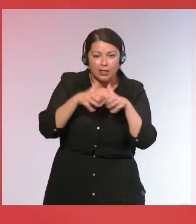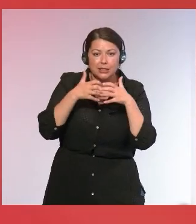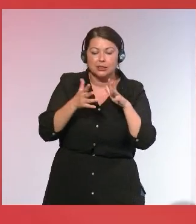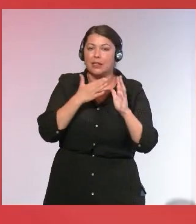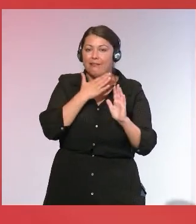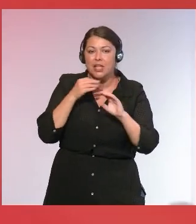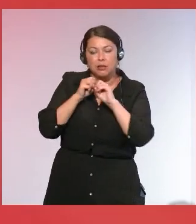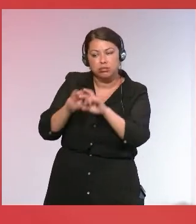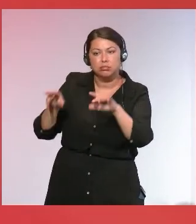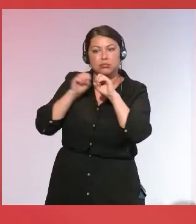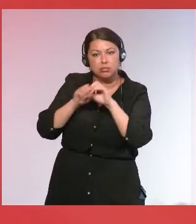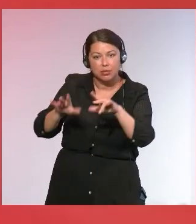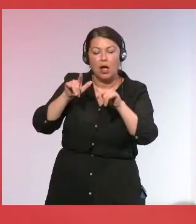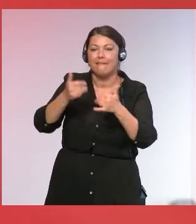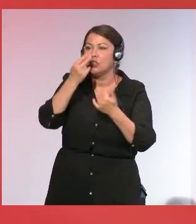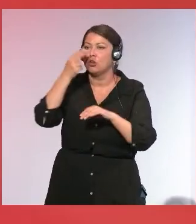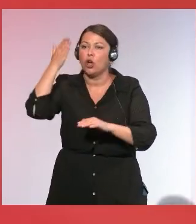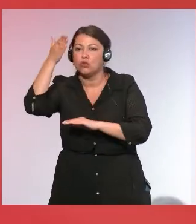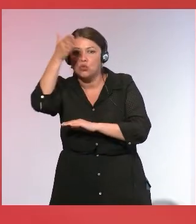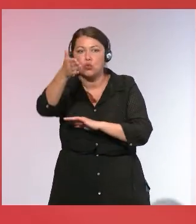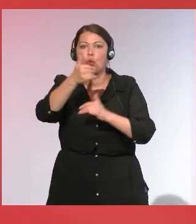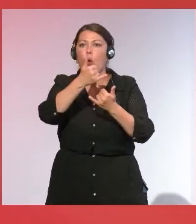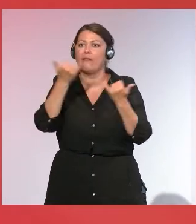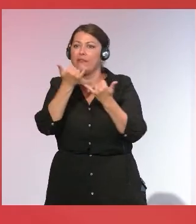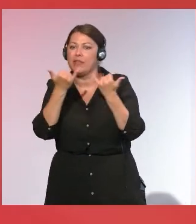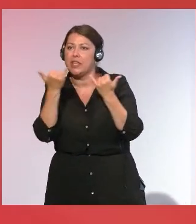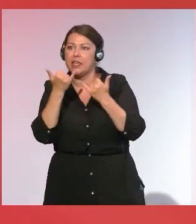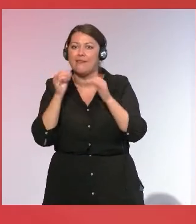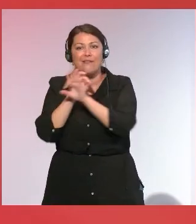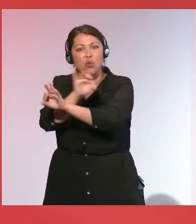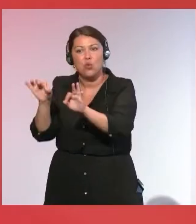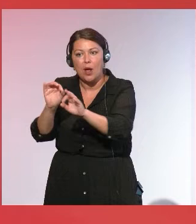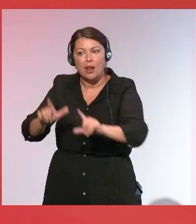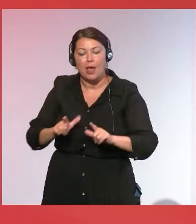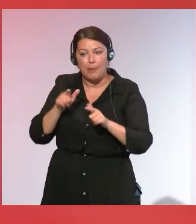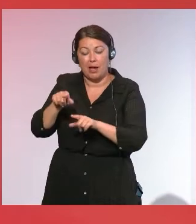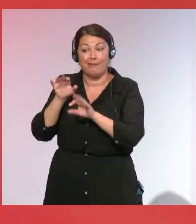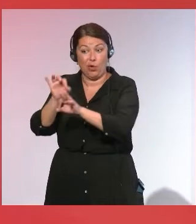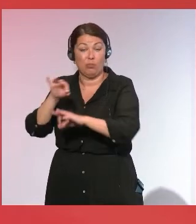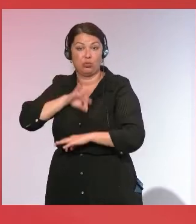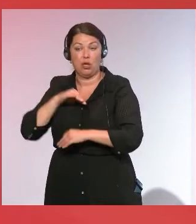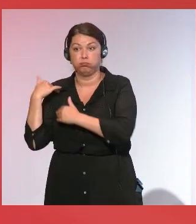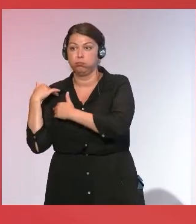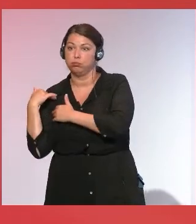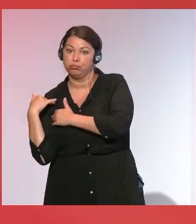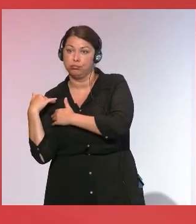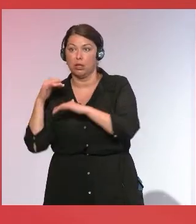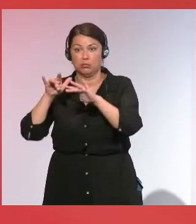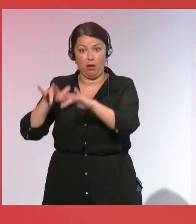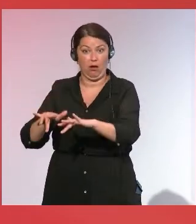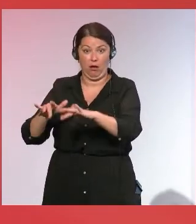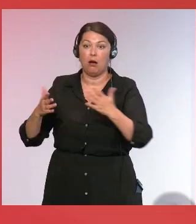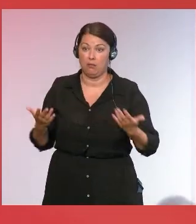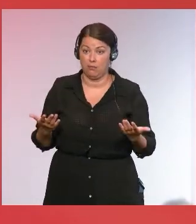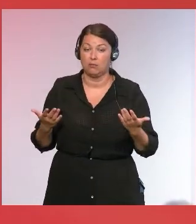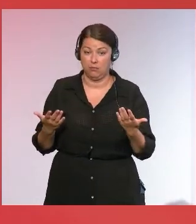above you, that it's going to affect your mental health. They're getting so-called eco-anxiety, climate anxiety.